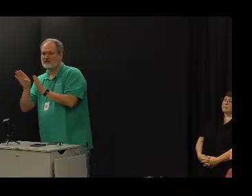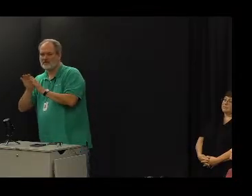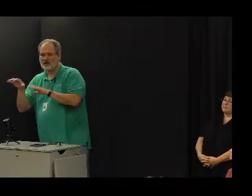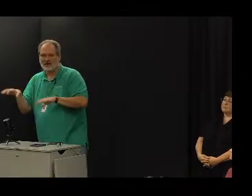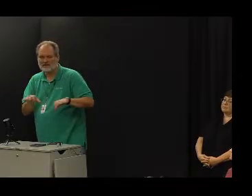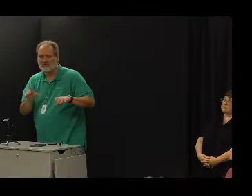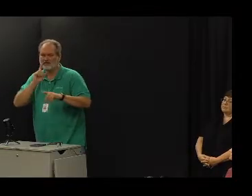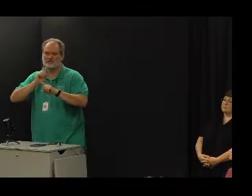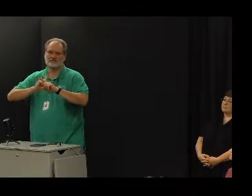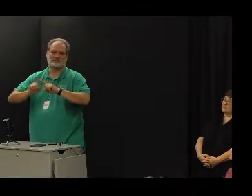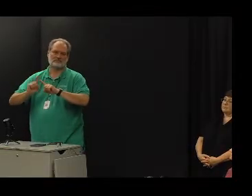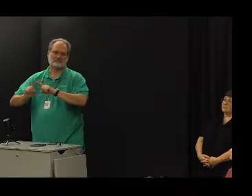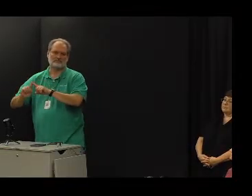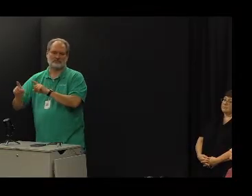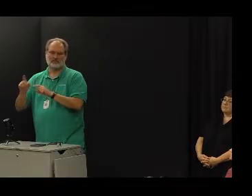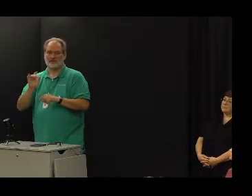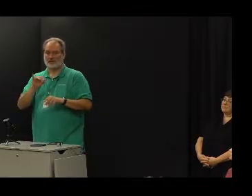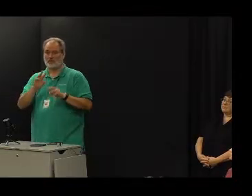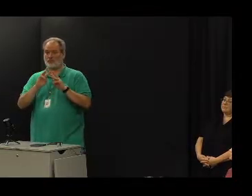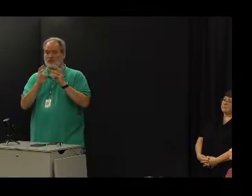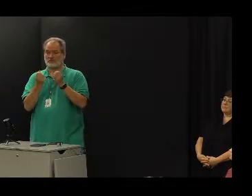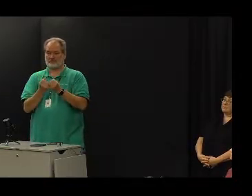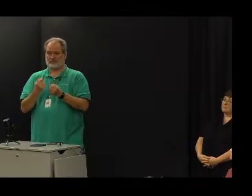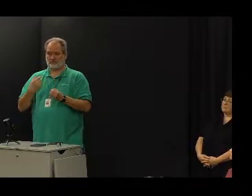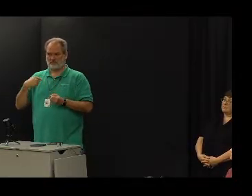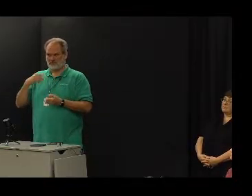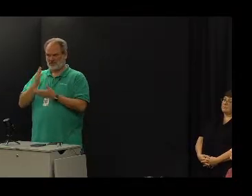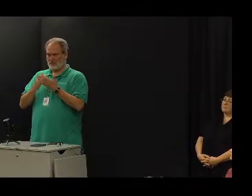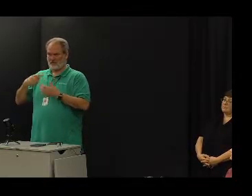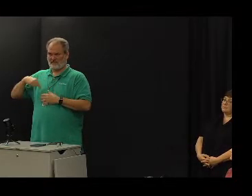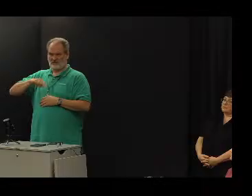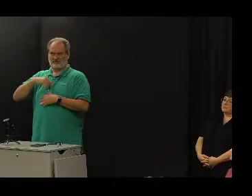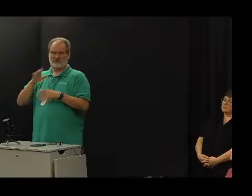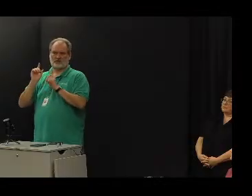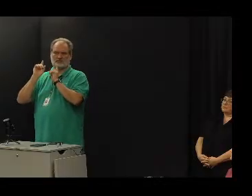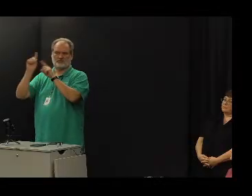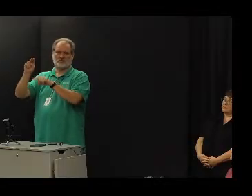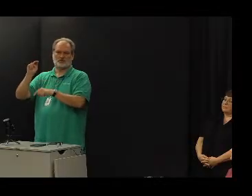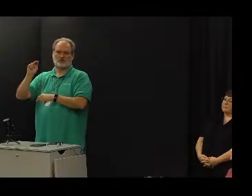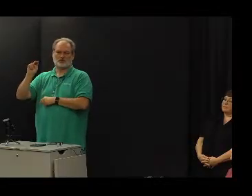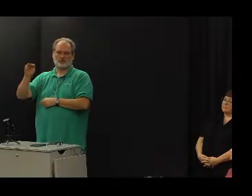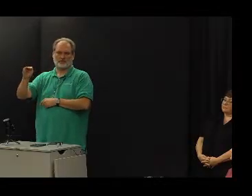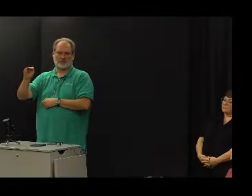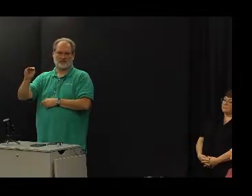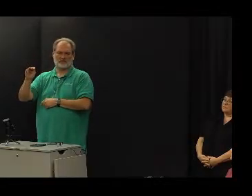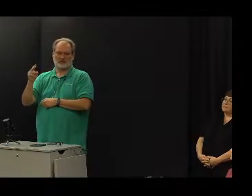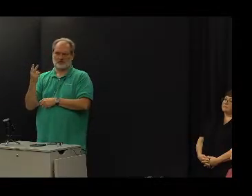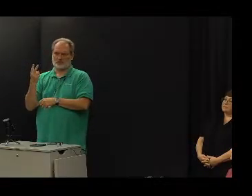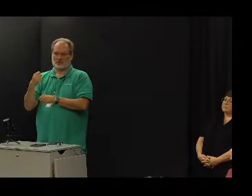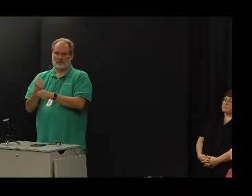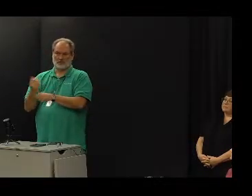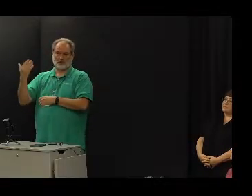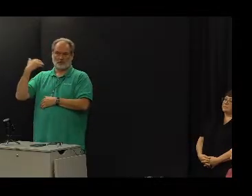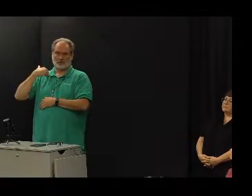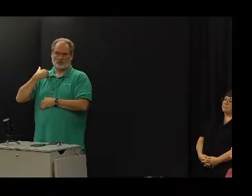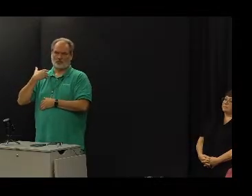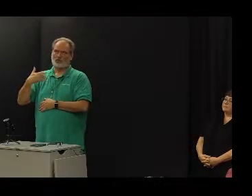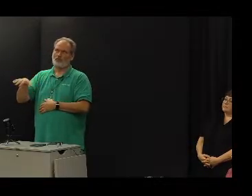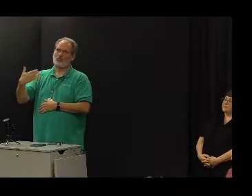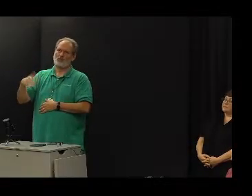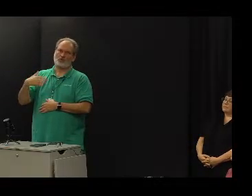learn how best to interact with the students and help them navigate certain life